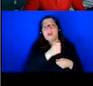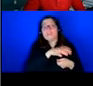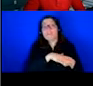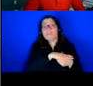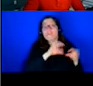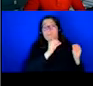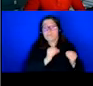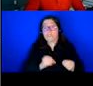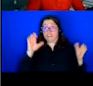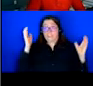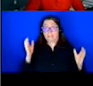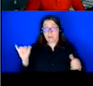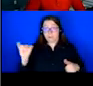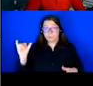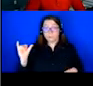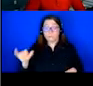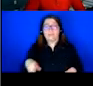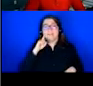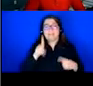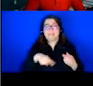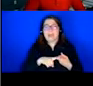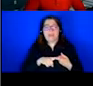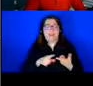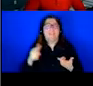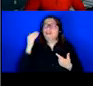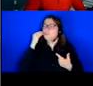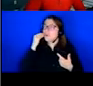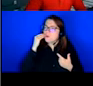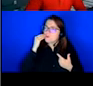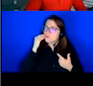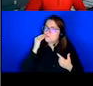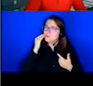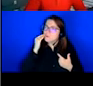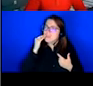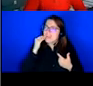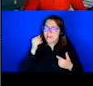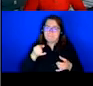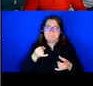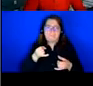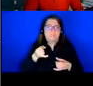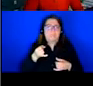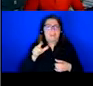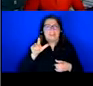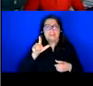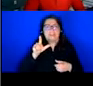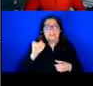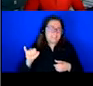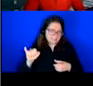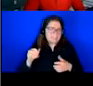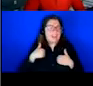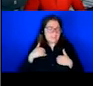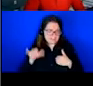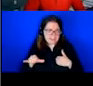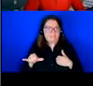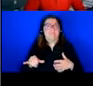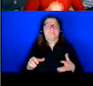doing to think about what's that. Like, I know Glassdoor sometimes has that, LinkedIn sometimes has that. A lot more jobs are being